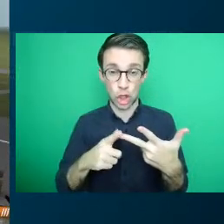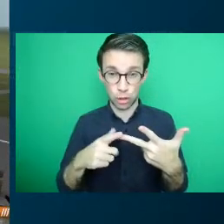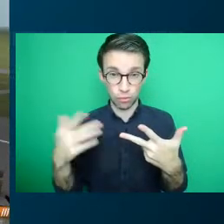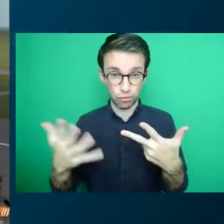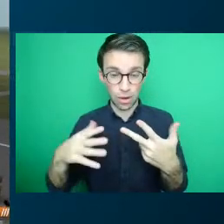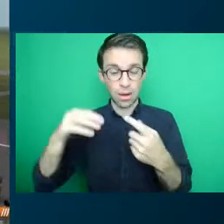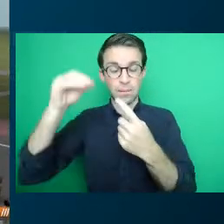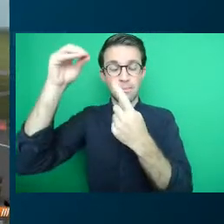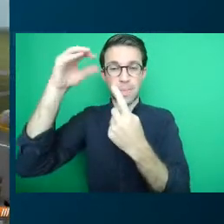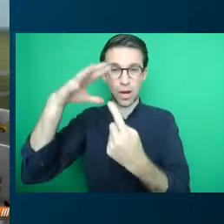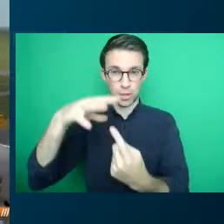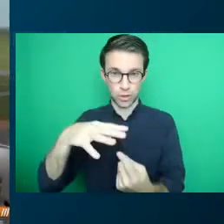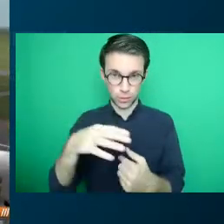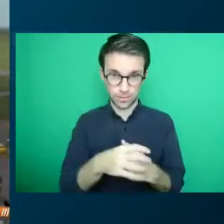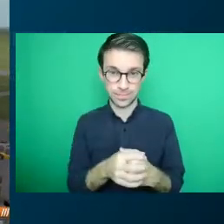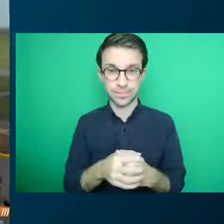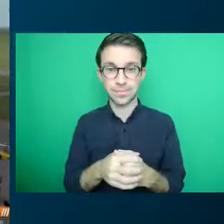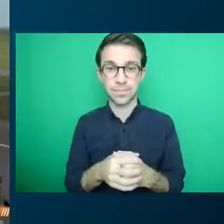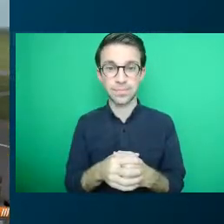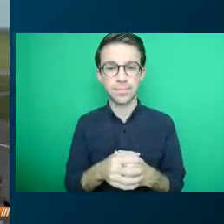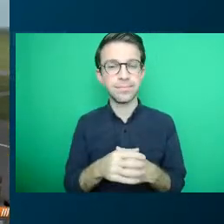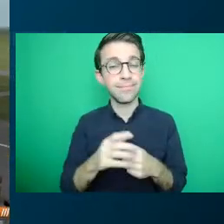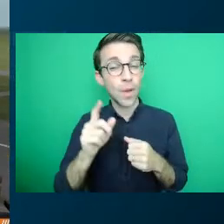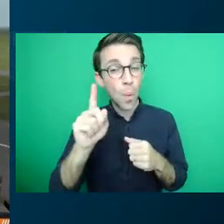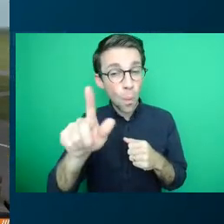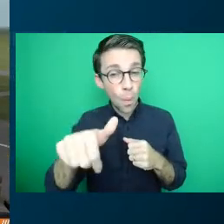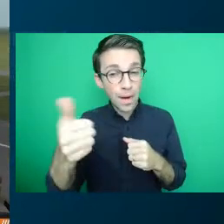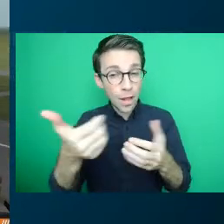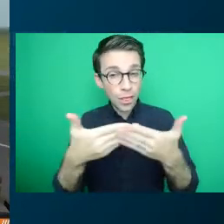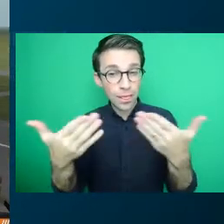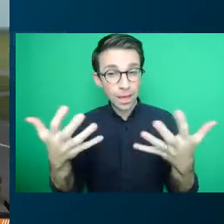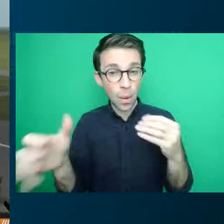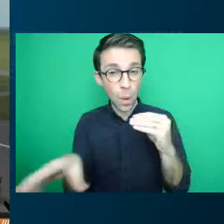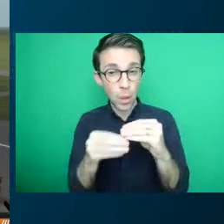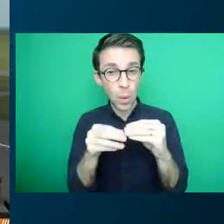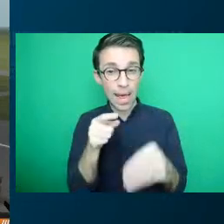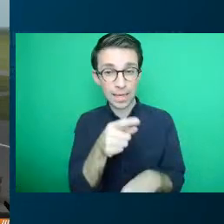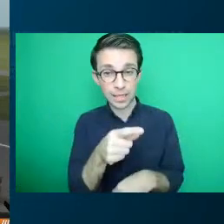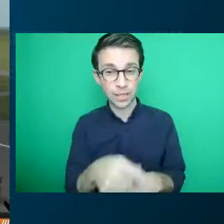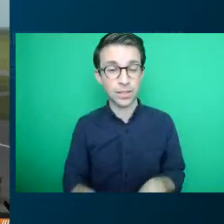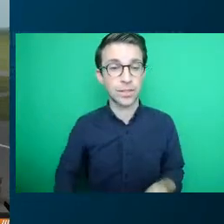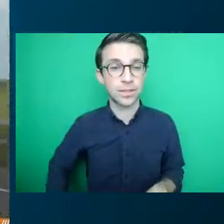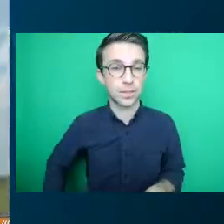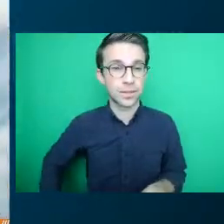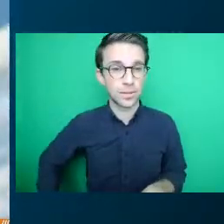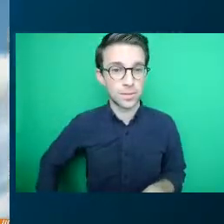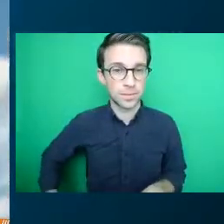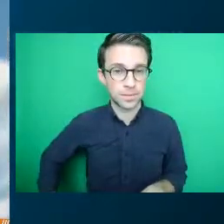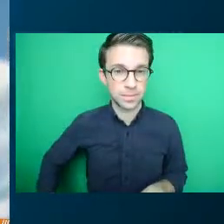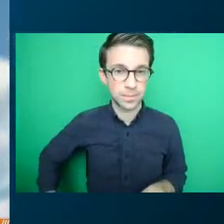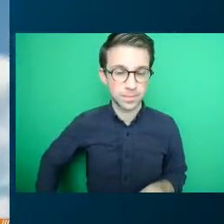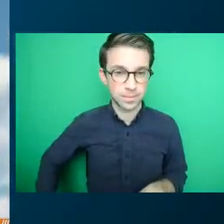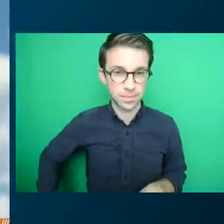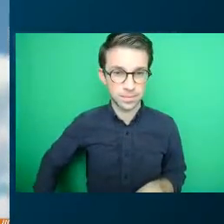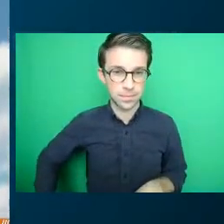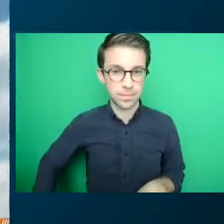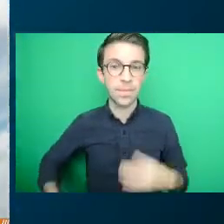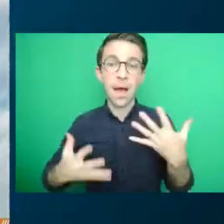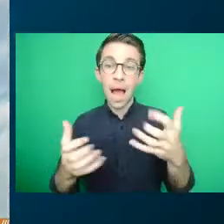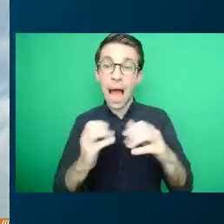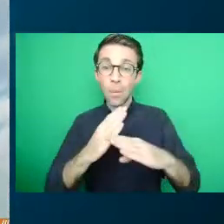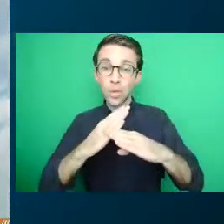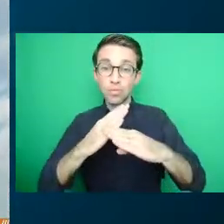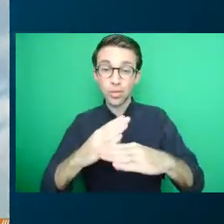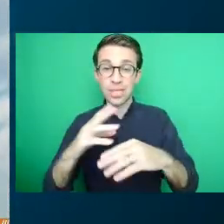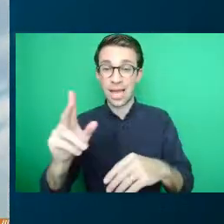is the parachute. There's one other thing that I want to add here in looking at the time. I want a way to protect the Kerbal from